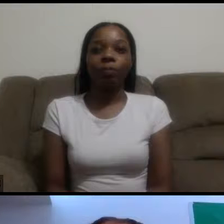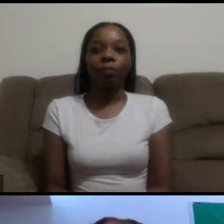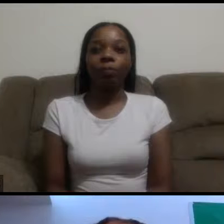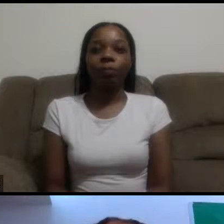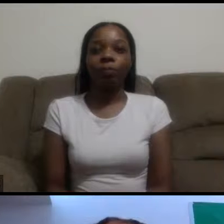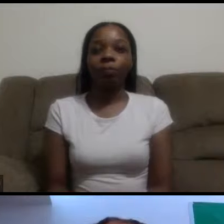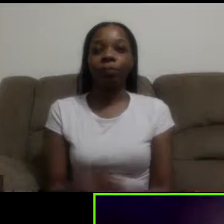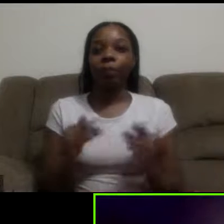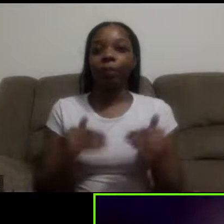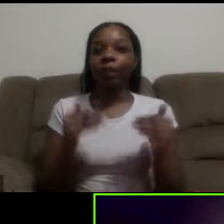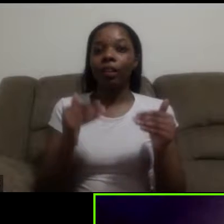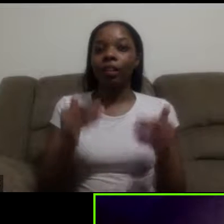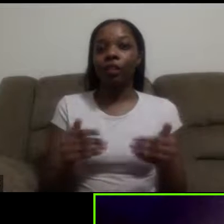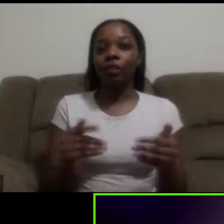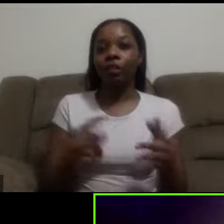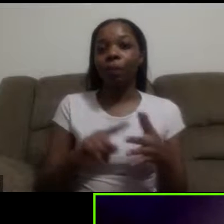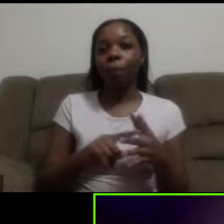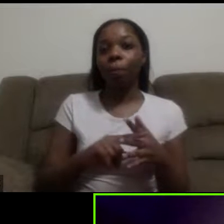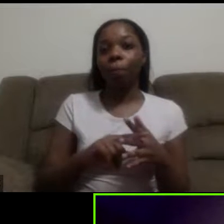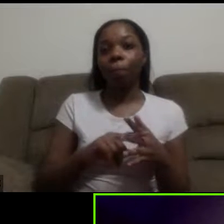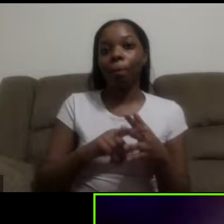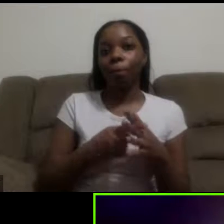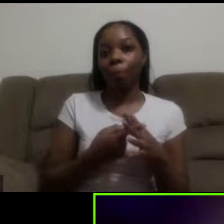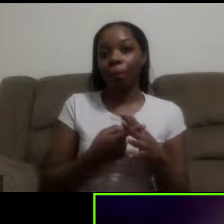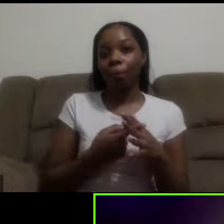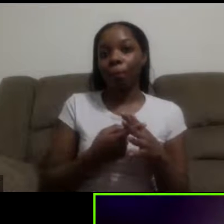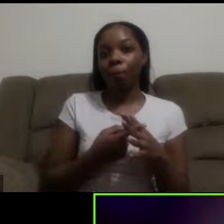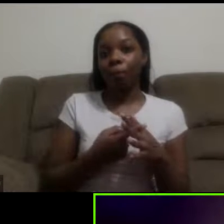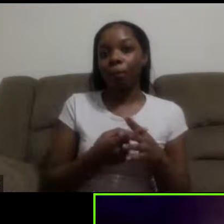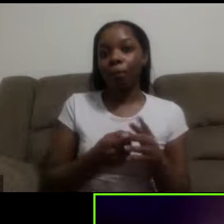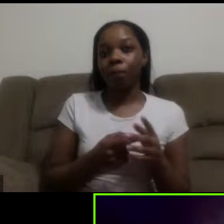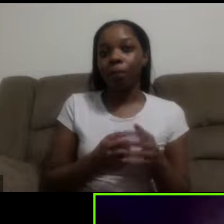Next we're gonna move into amendment SB